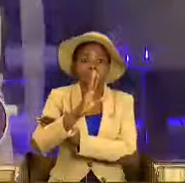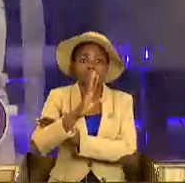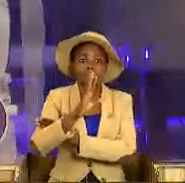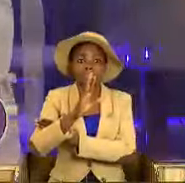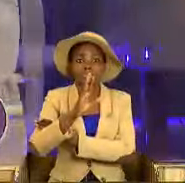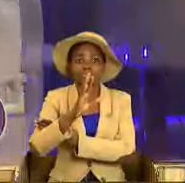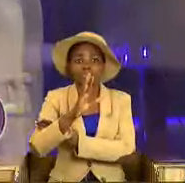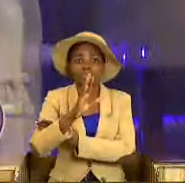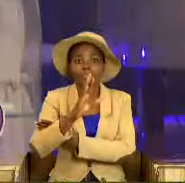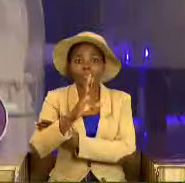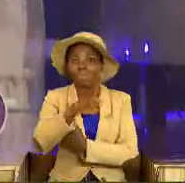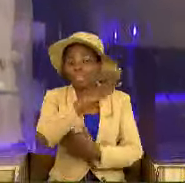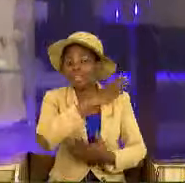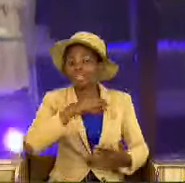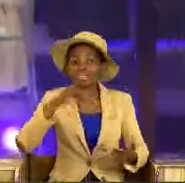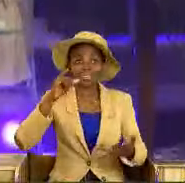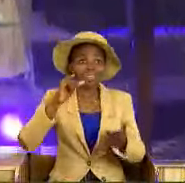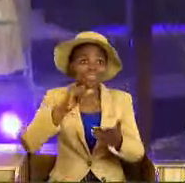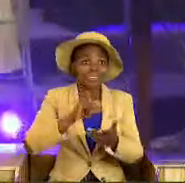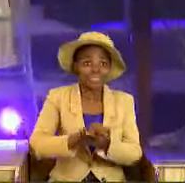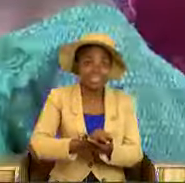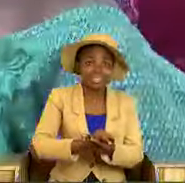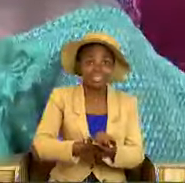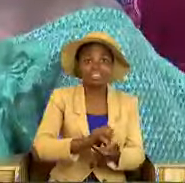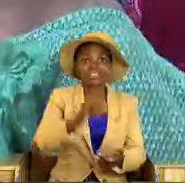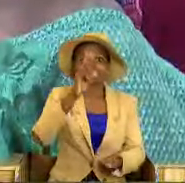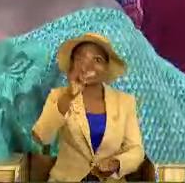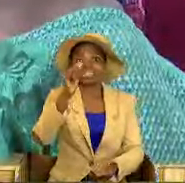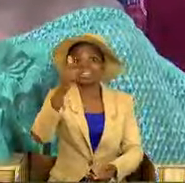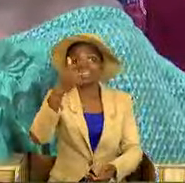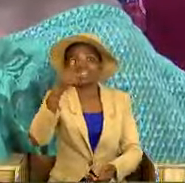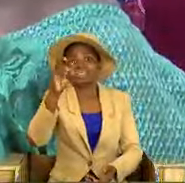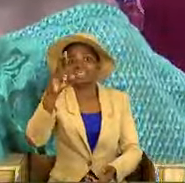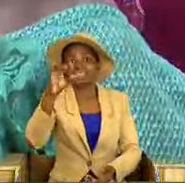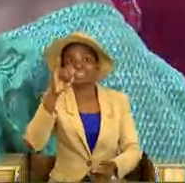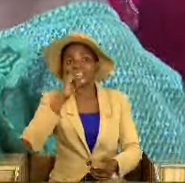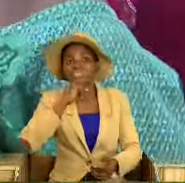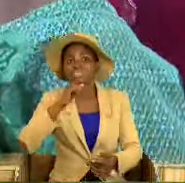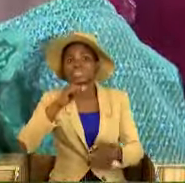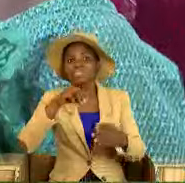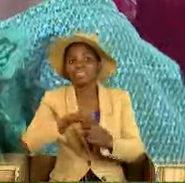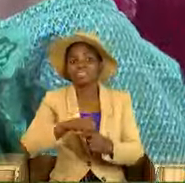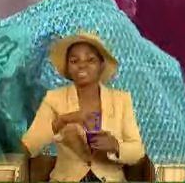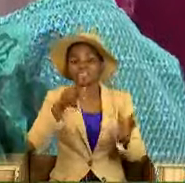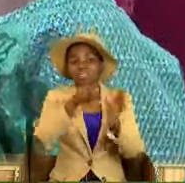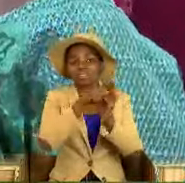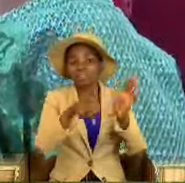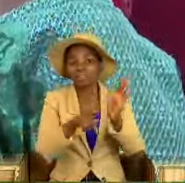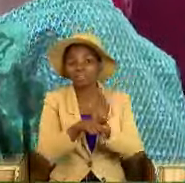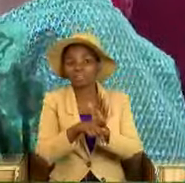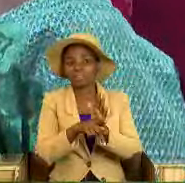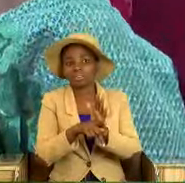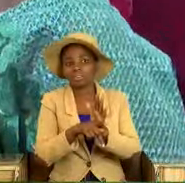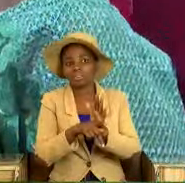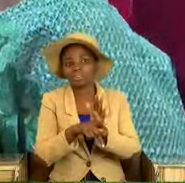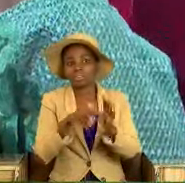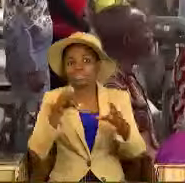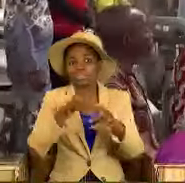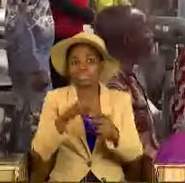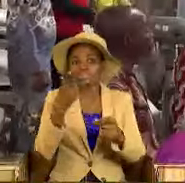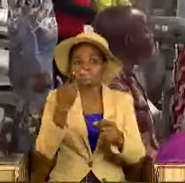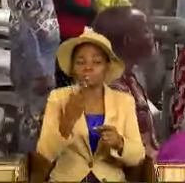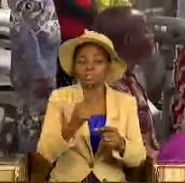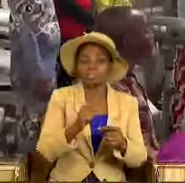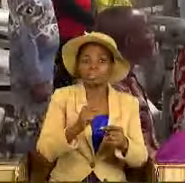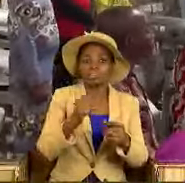Deon and that Deon is a principality that rules from the water and from the